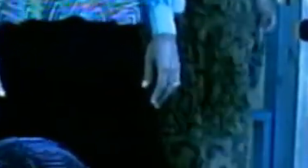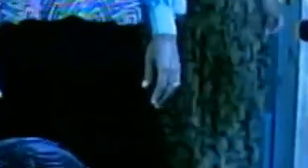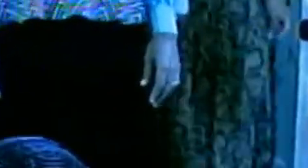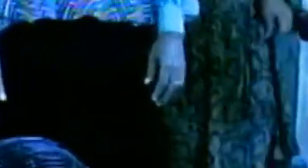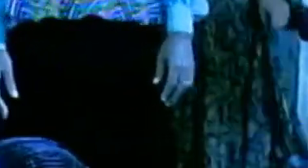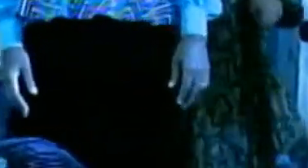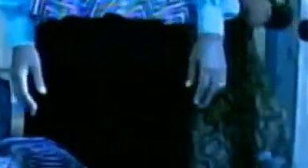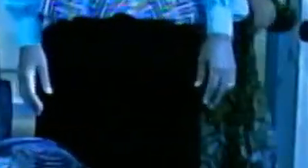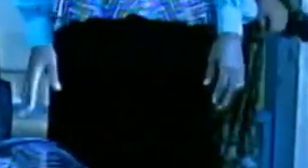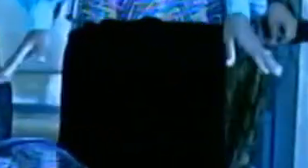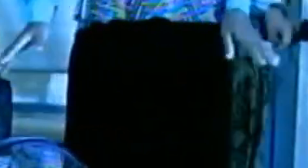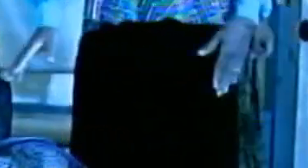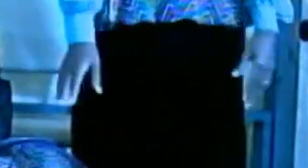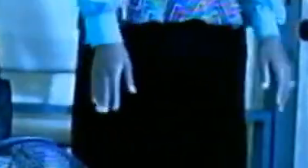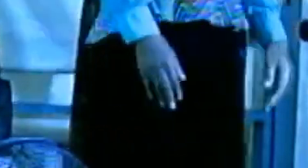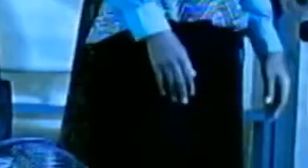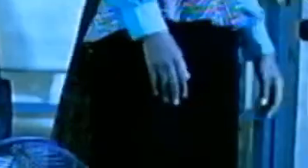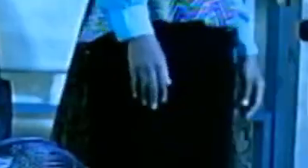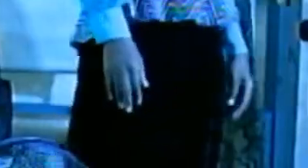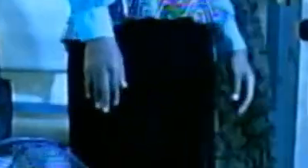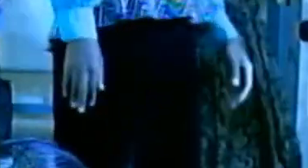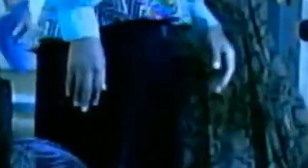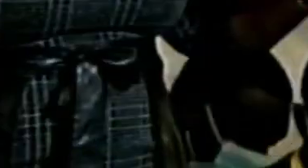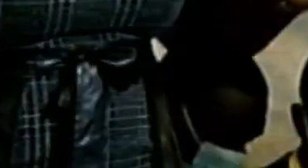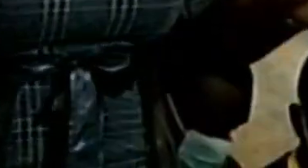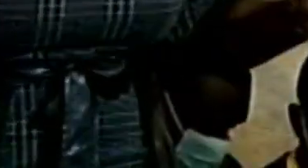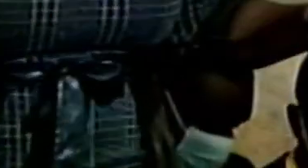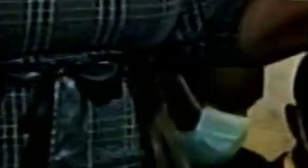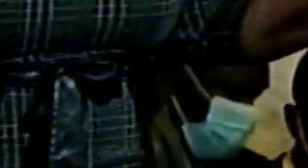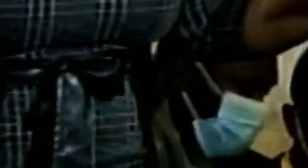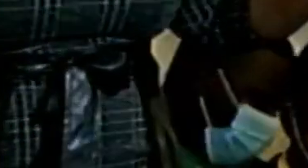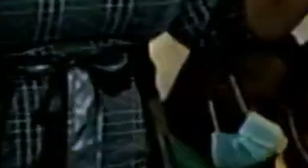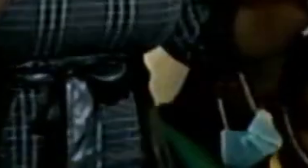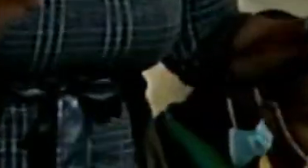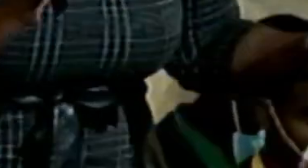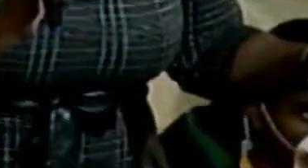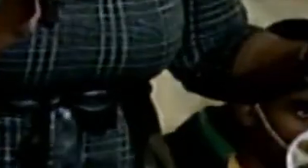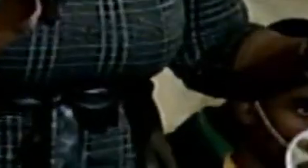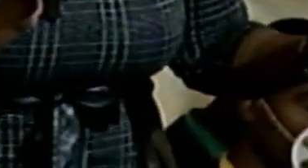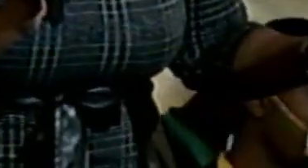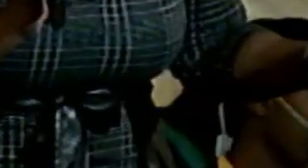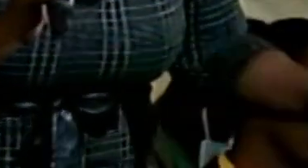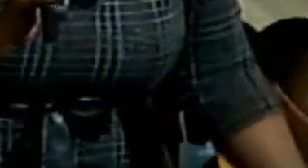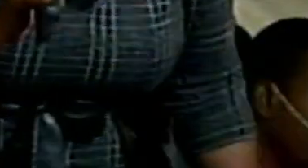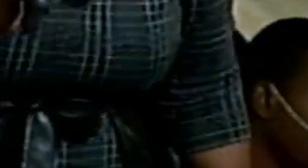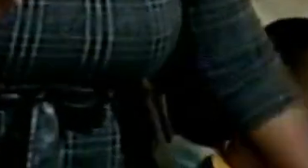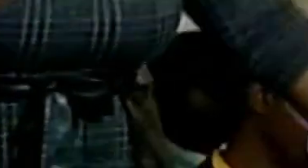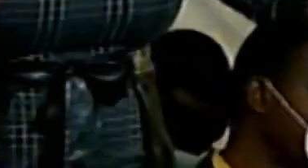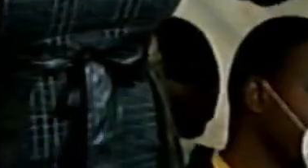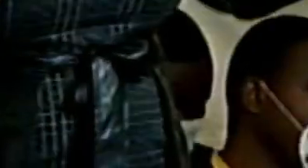don't know which way to turn or what to do,